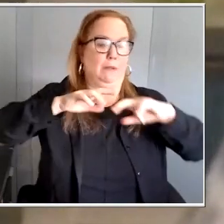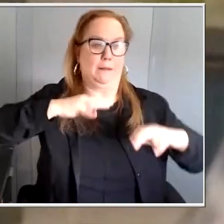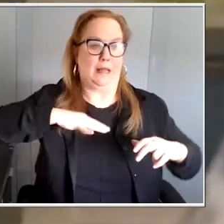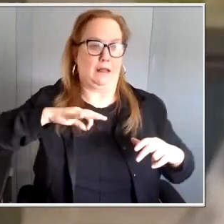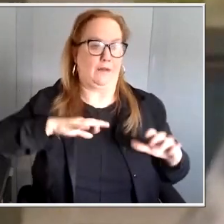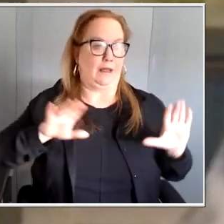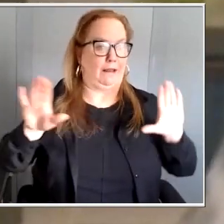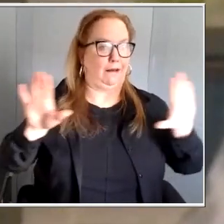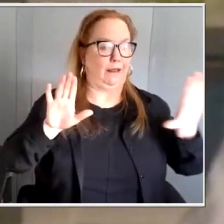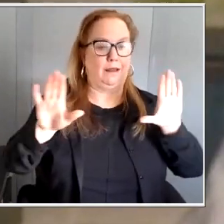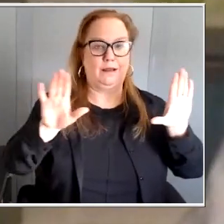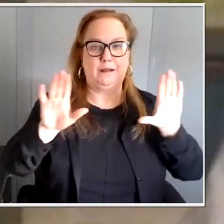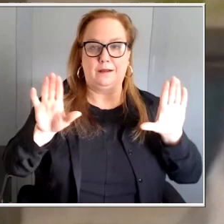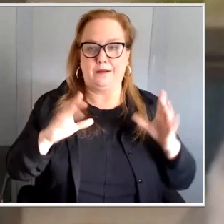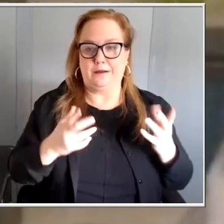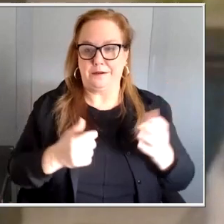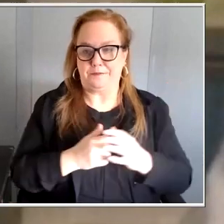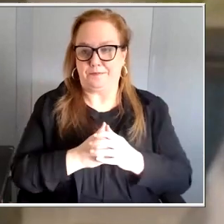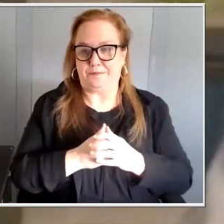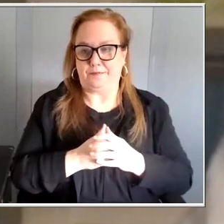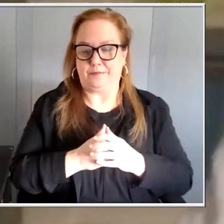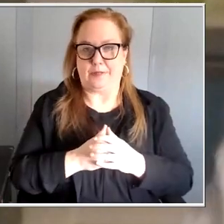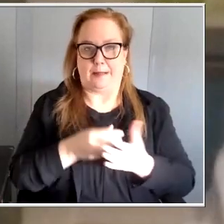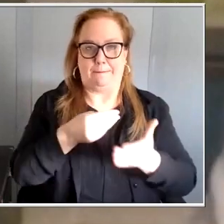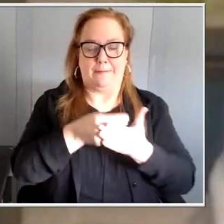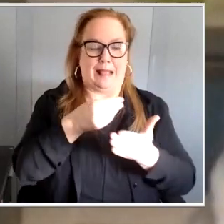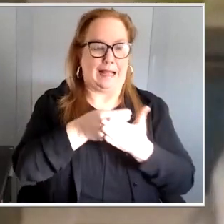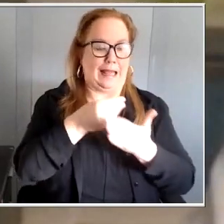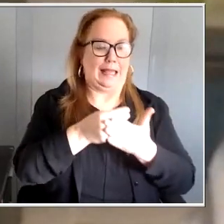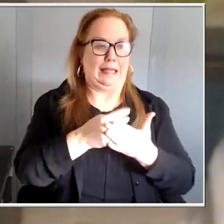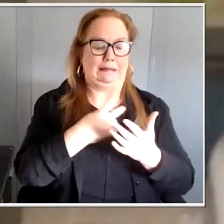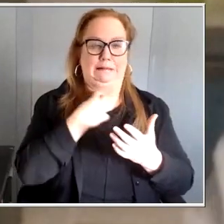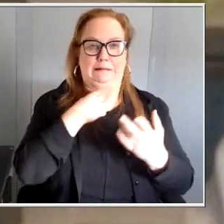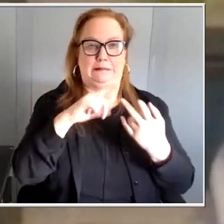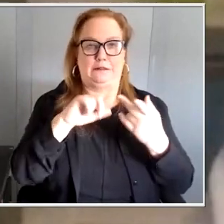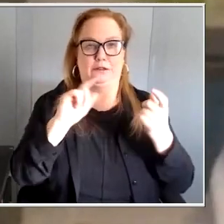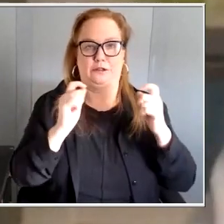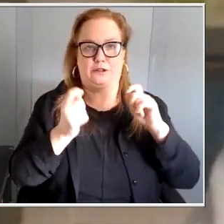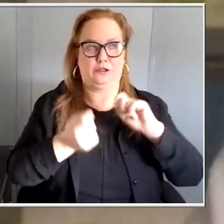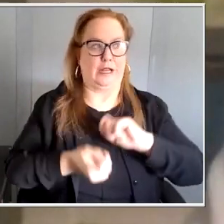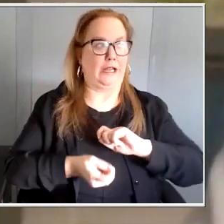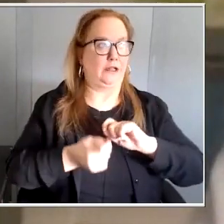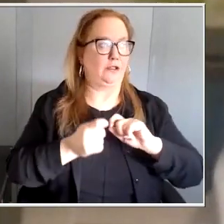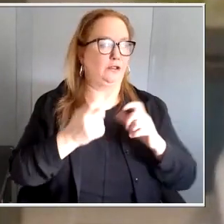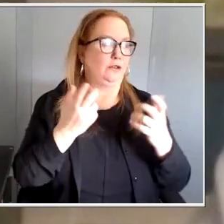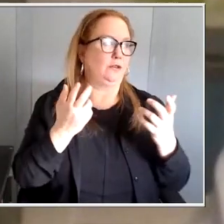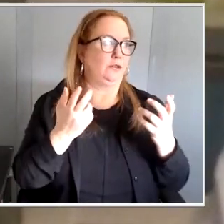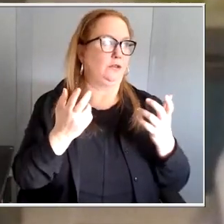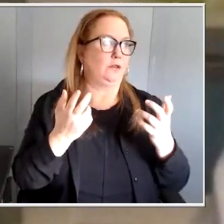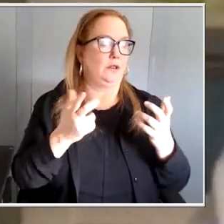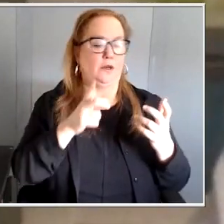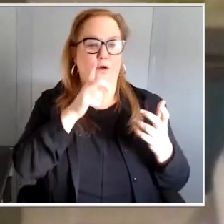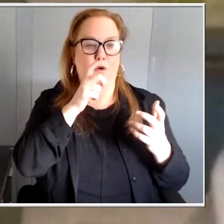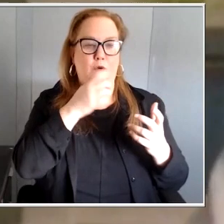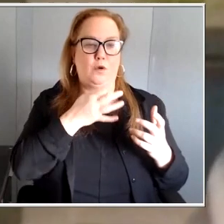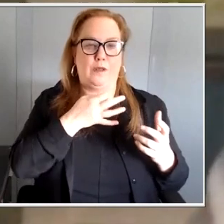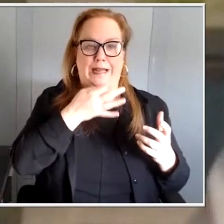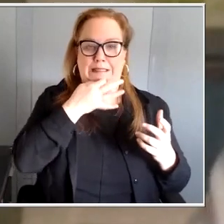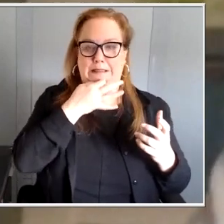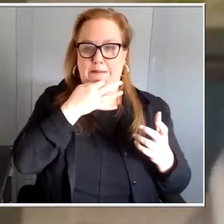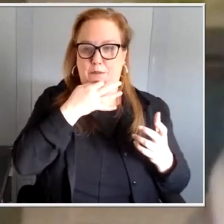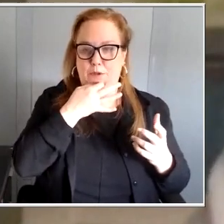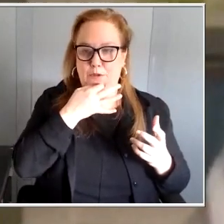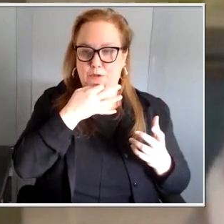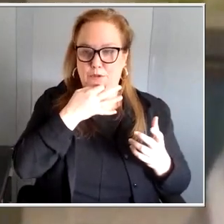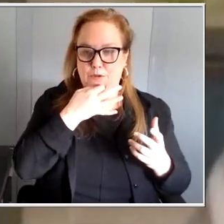side or another. And it tied up money. It changed, sort of who were the experts that were